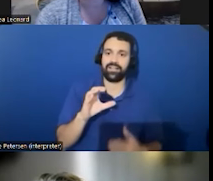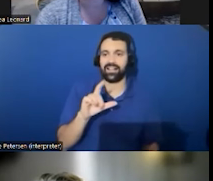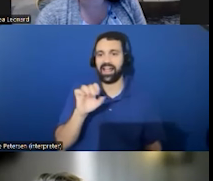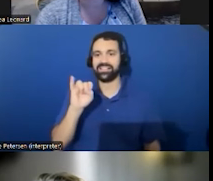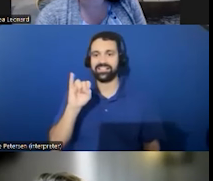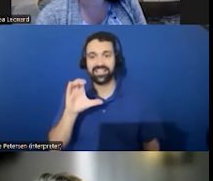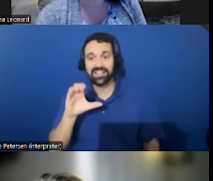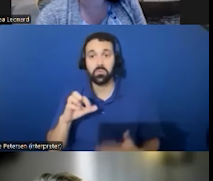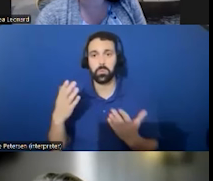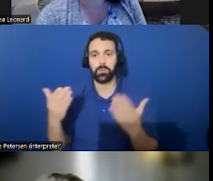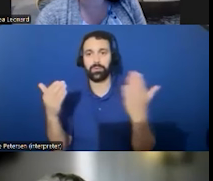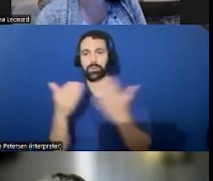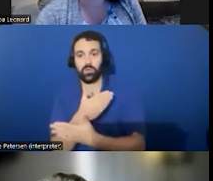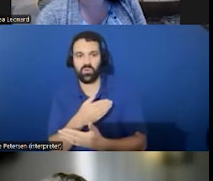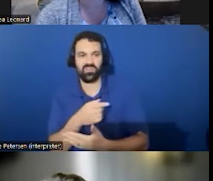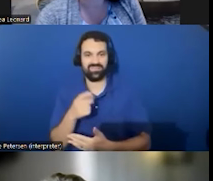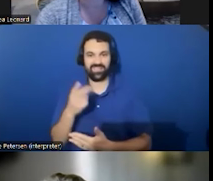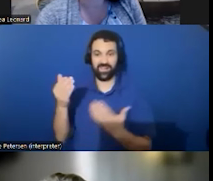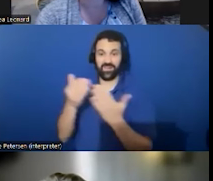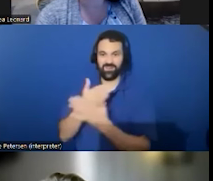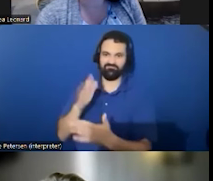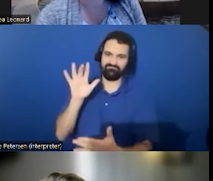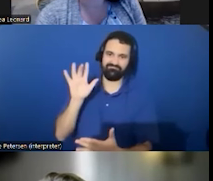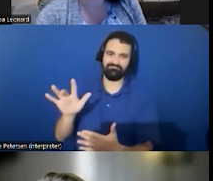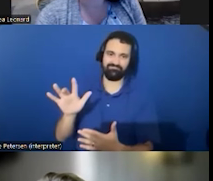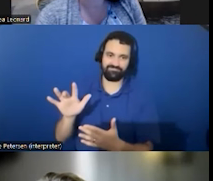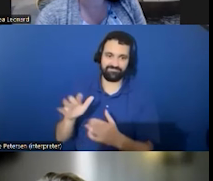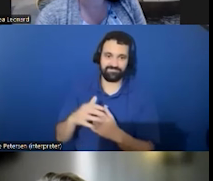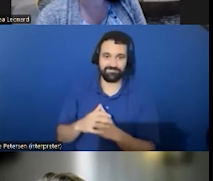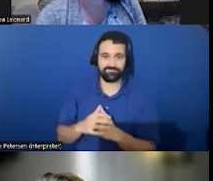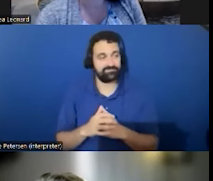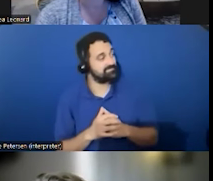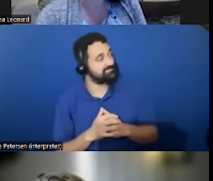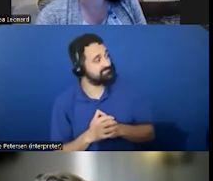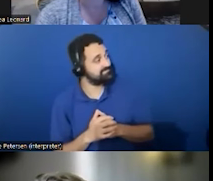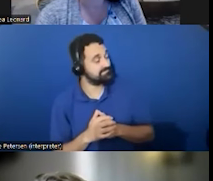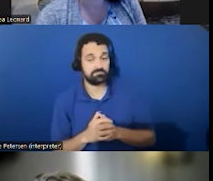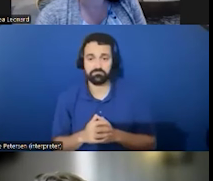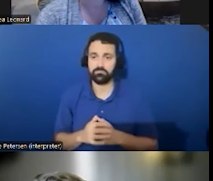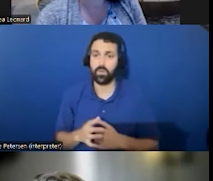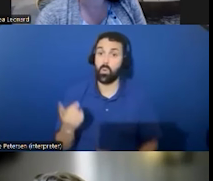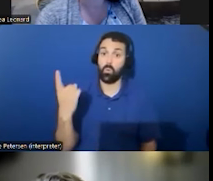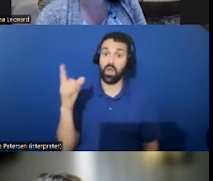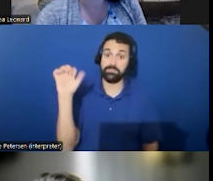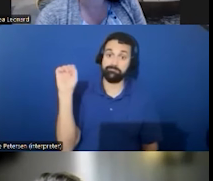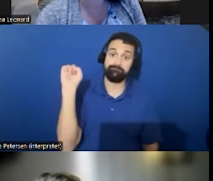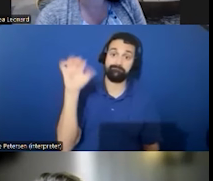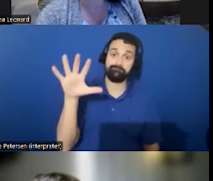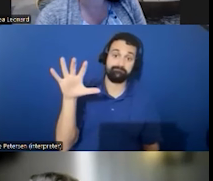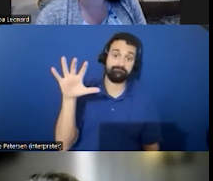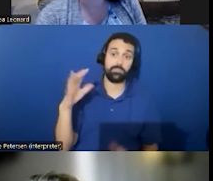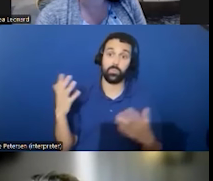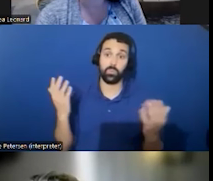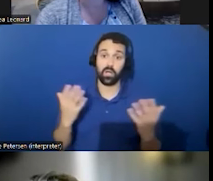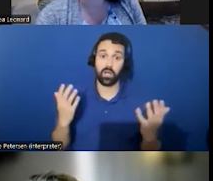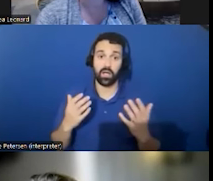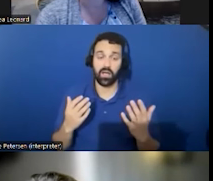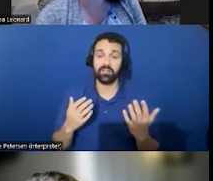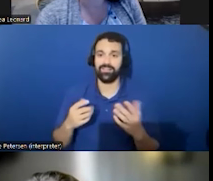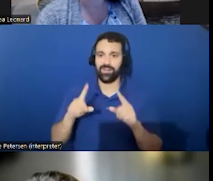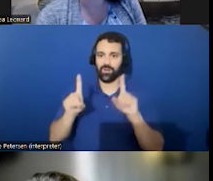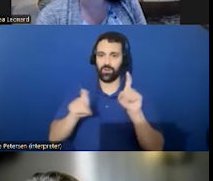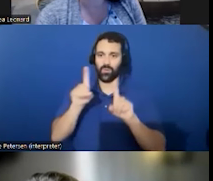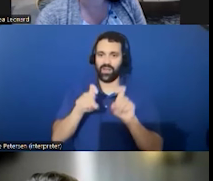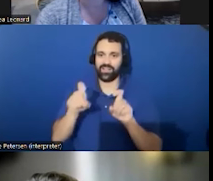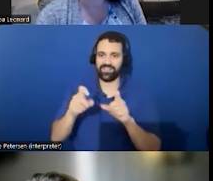new quiz, so I'm going to click in here. One thing I want to point out in new quizzes is the question types.